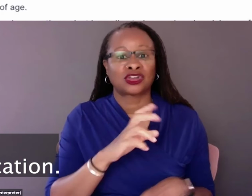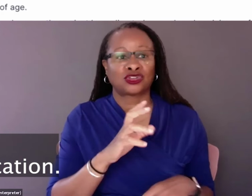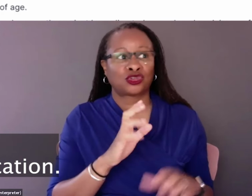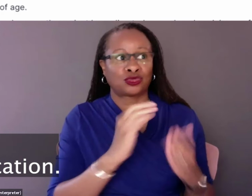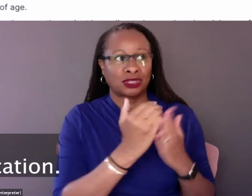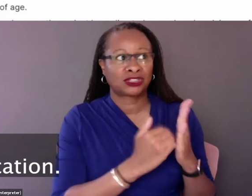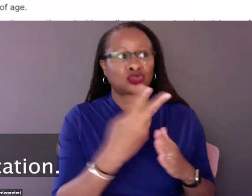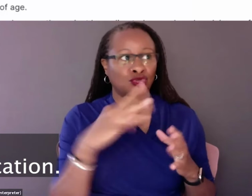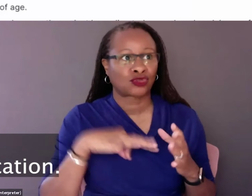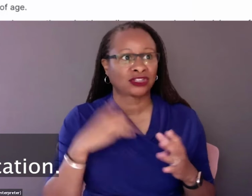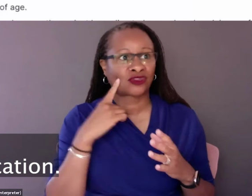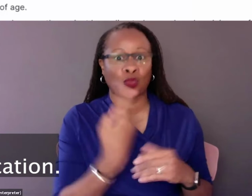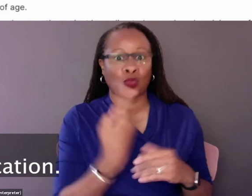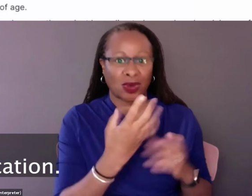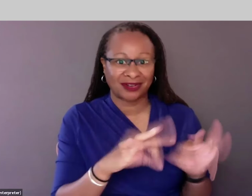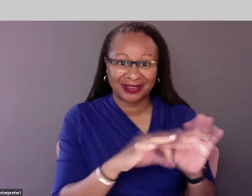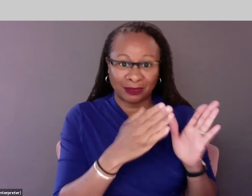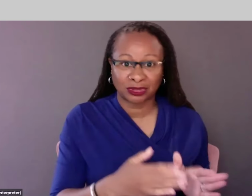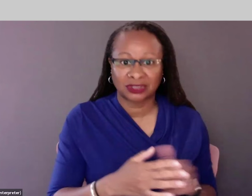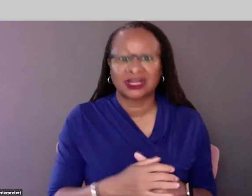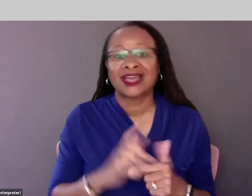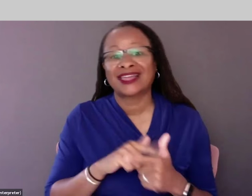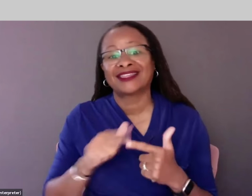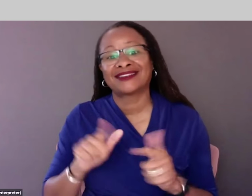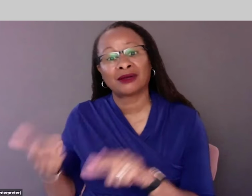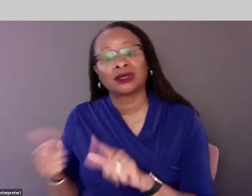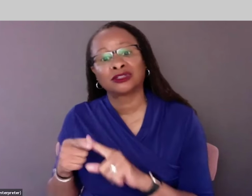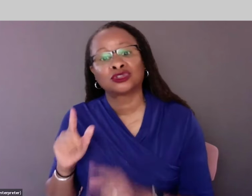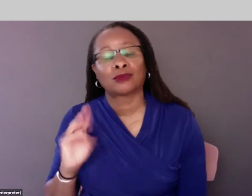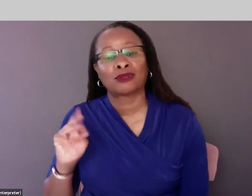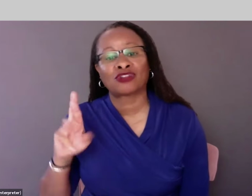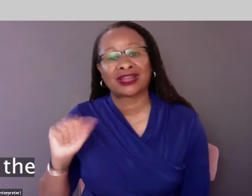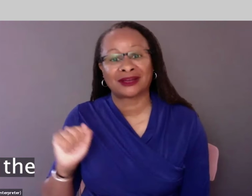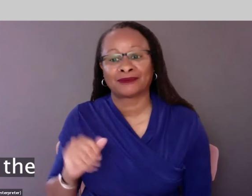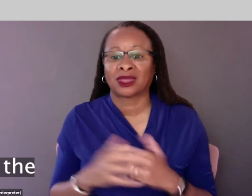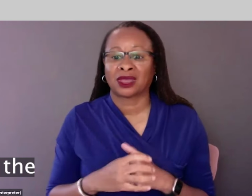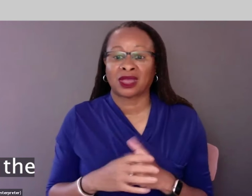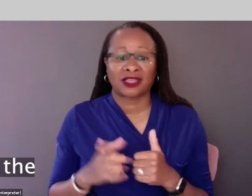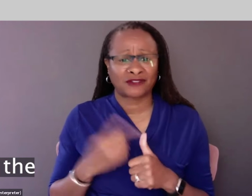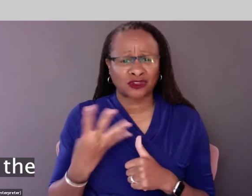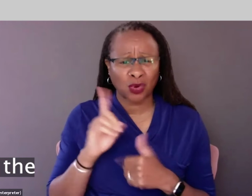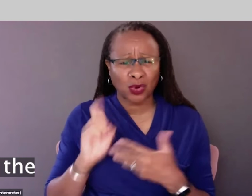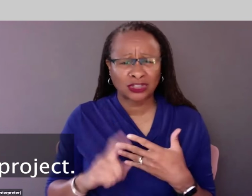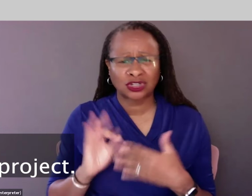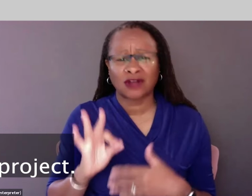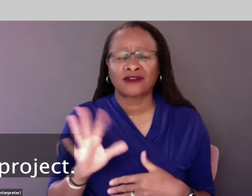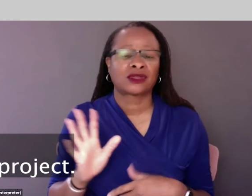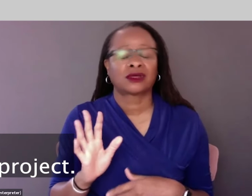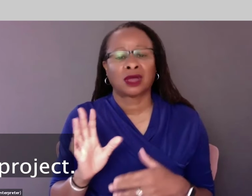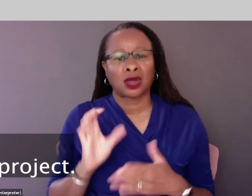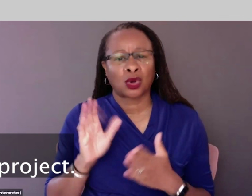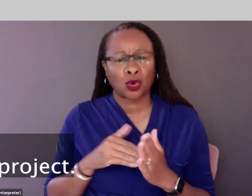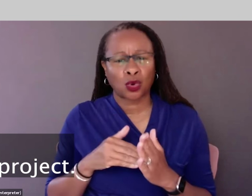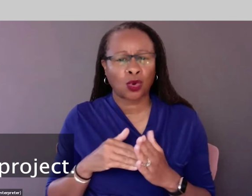pass it to Maria to continue with the core application questions. Thanks, Katie. So the first 4 questions of the core app ask you